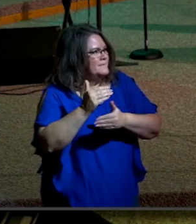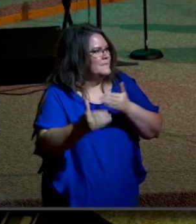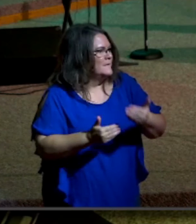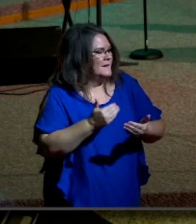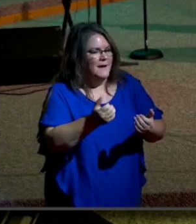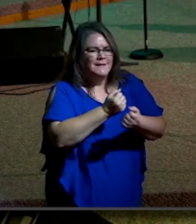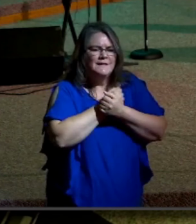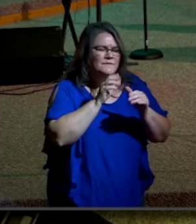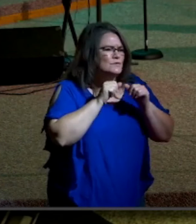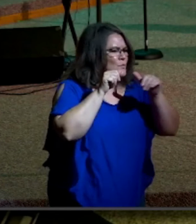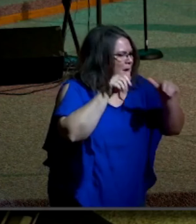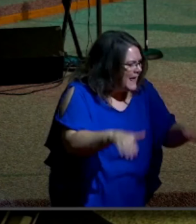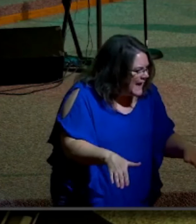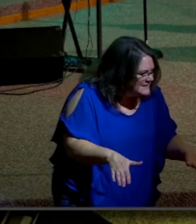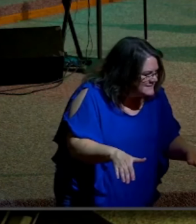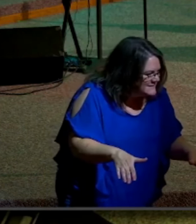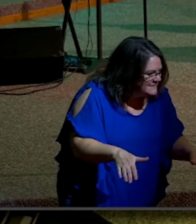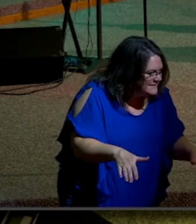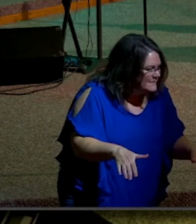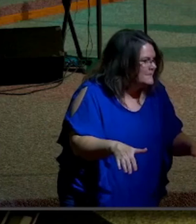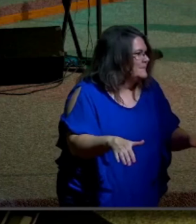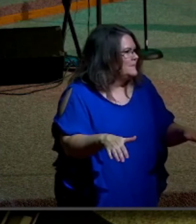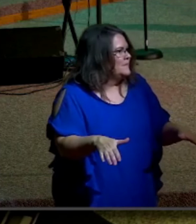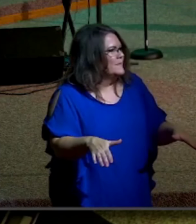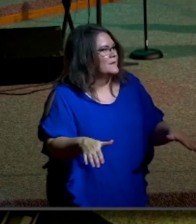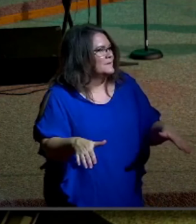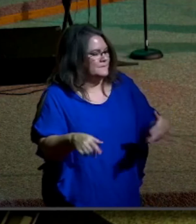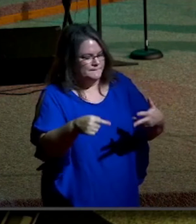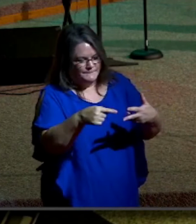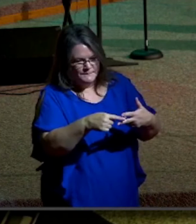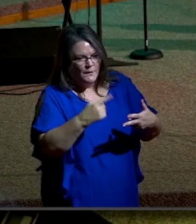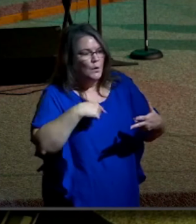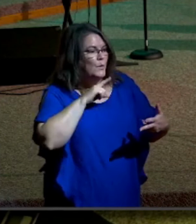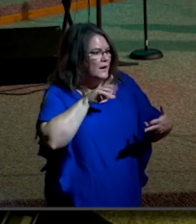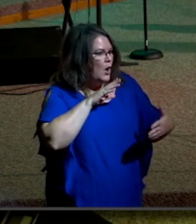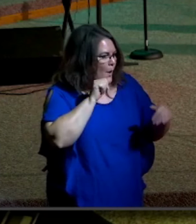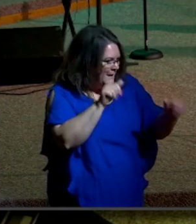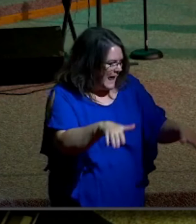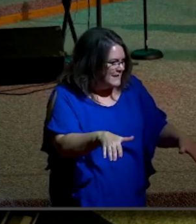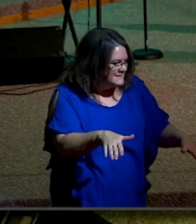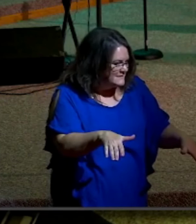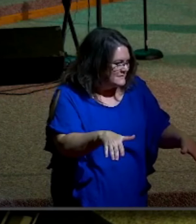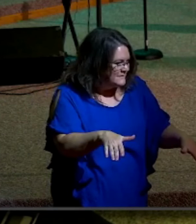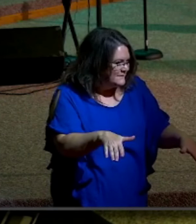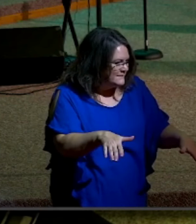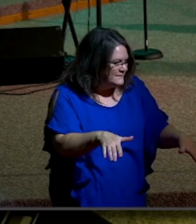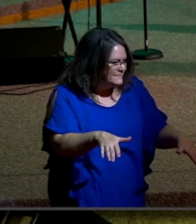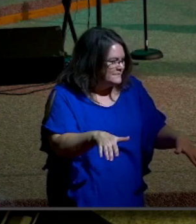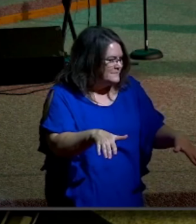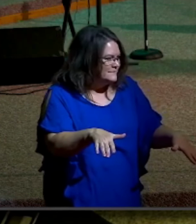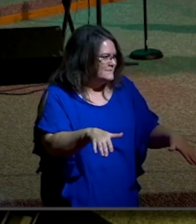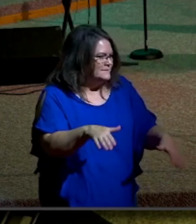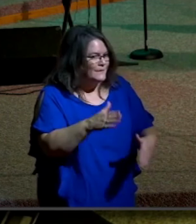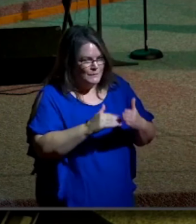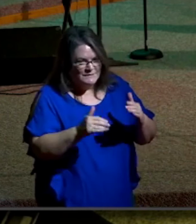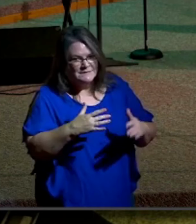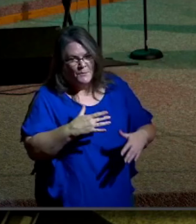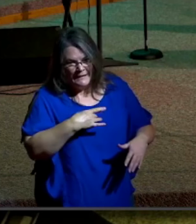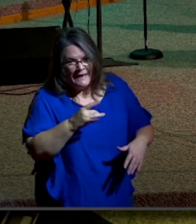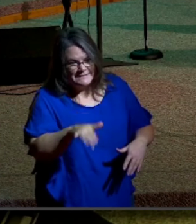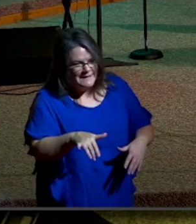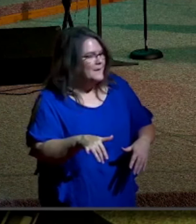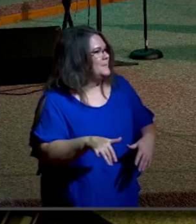bless. Point number two, we are blessed. Oh, come on, I know someone likes that one. And